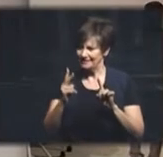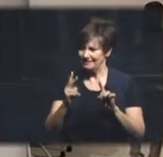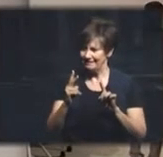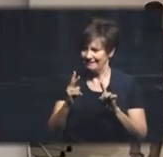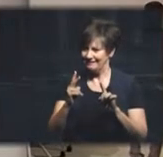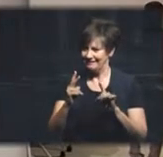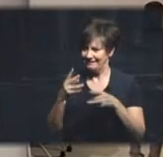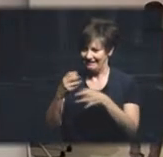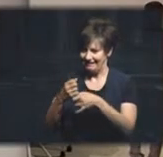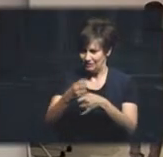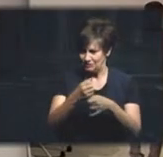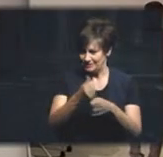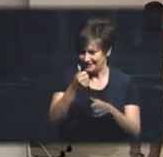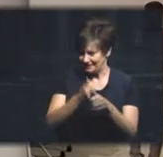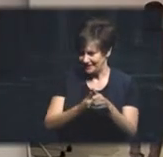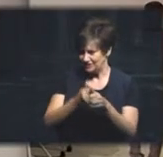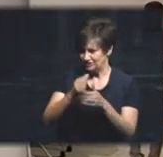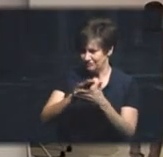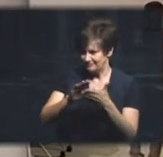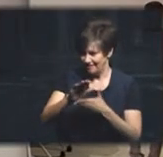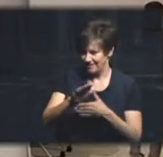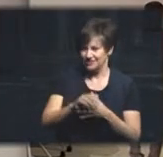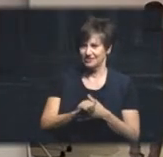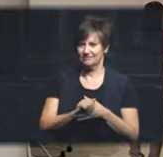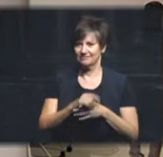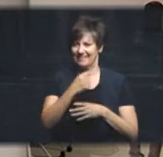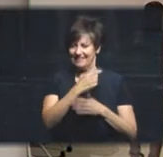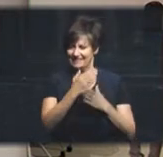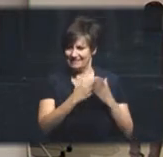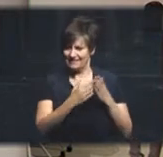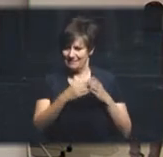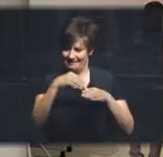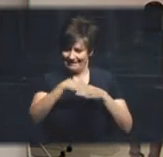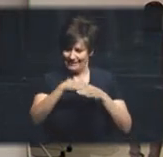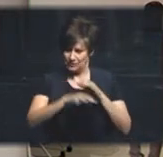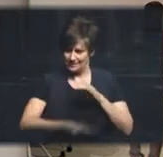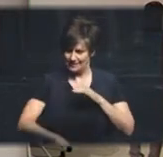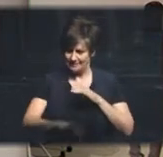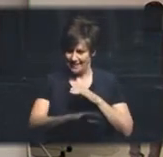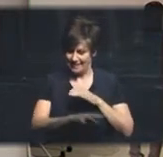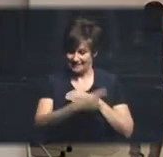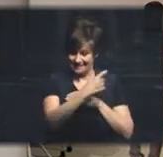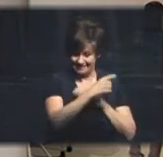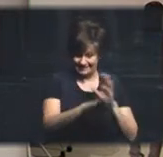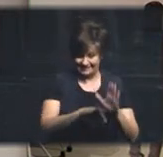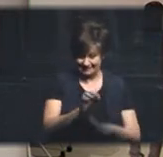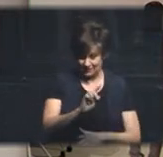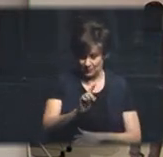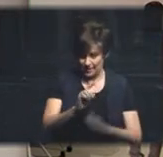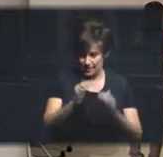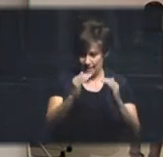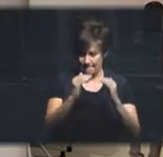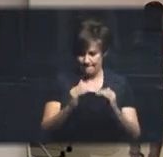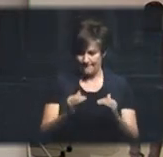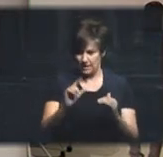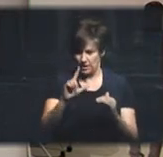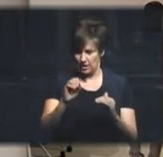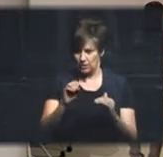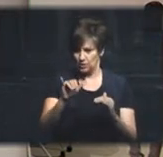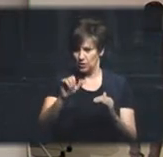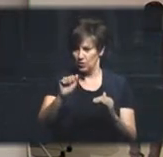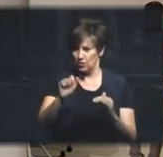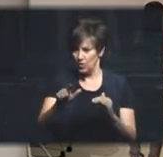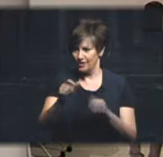of each of the institutions, and this is some of the indoor space, and this is located beneath Loyal Coffee.